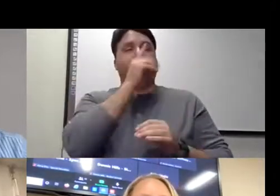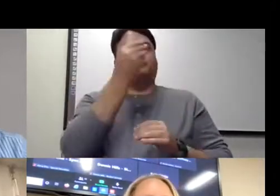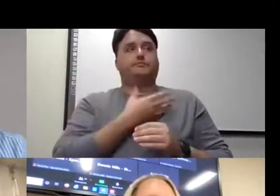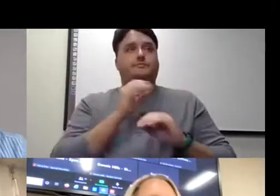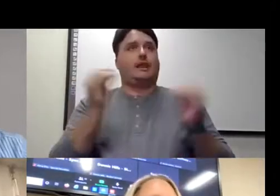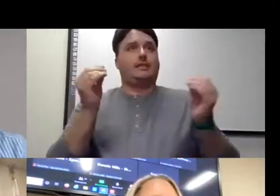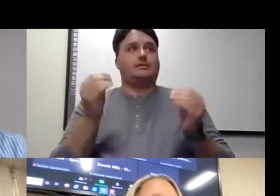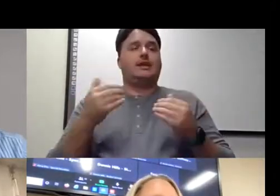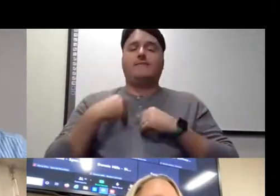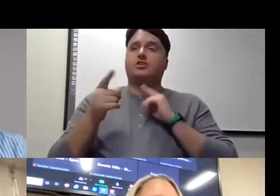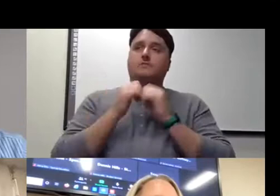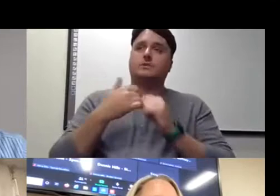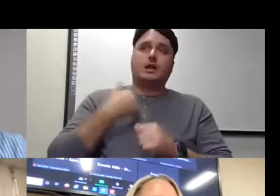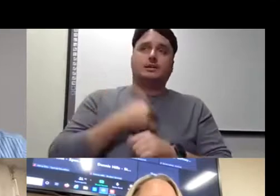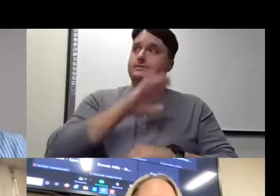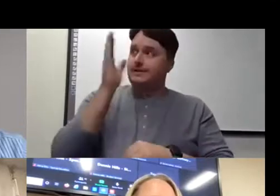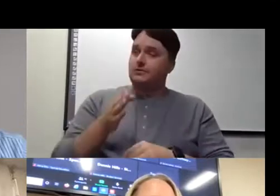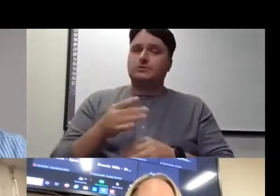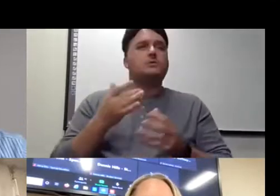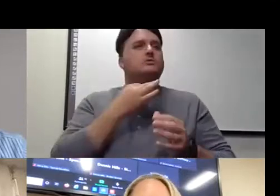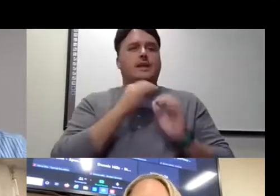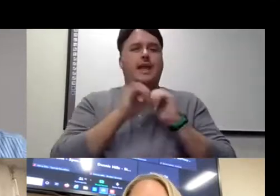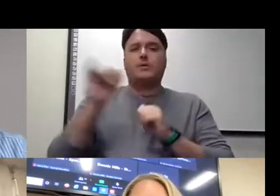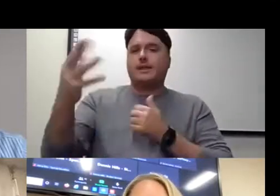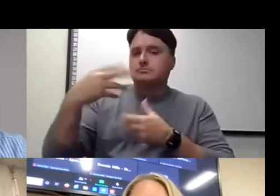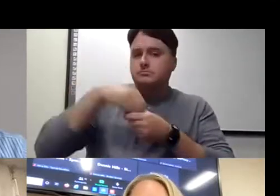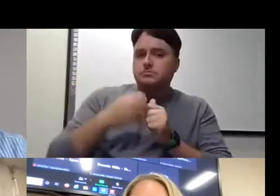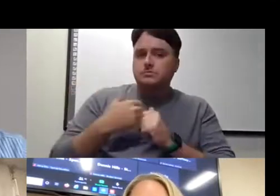have conversation with us. So I'm just curious how that fits into this.